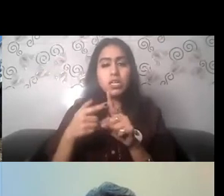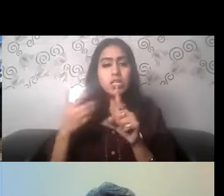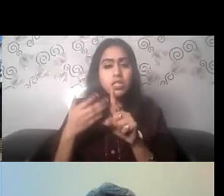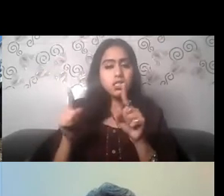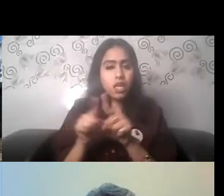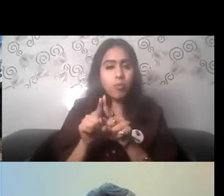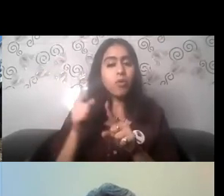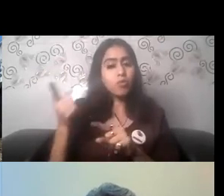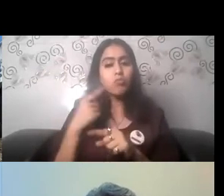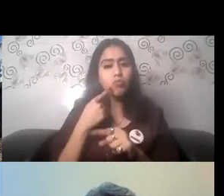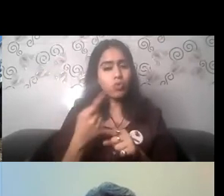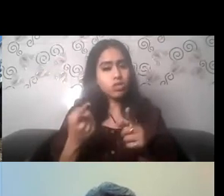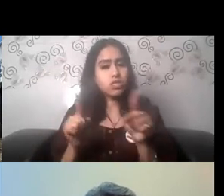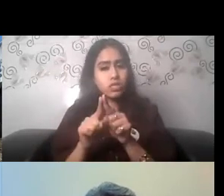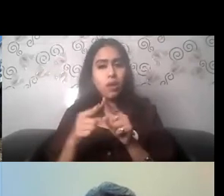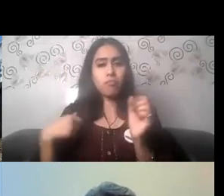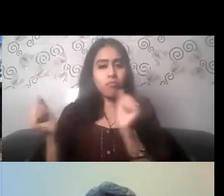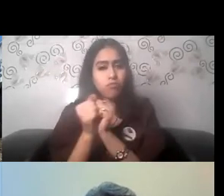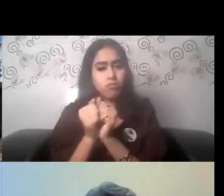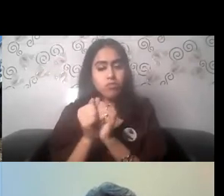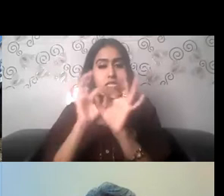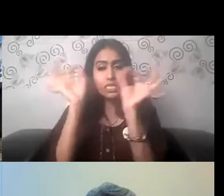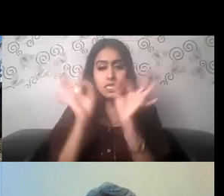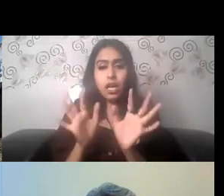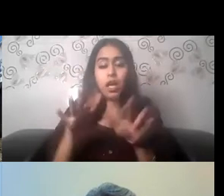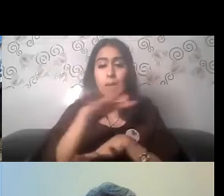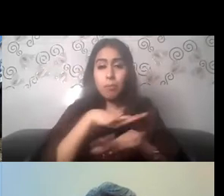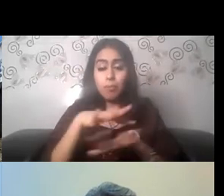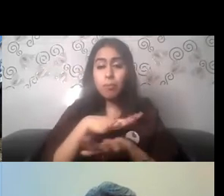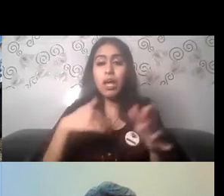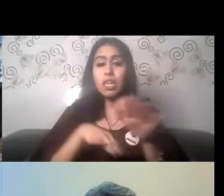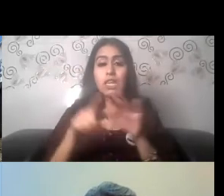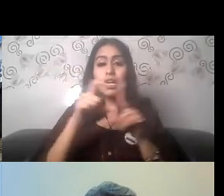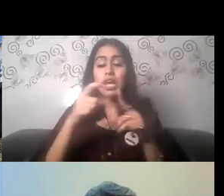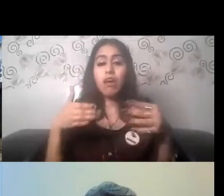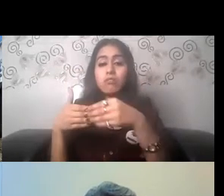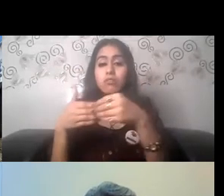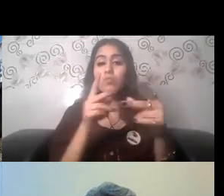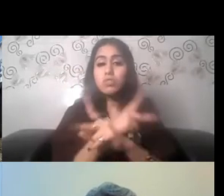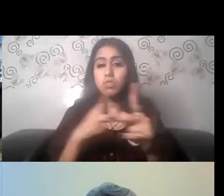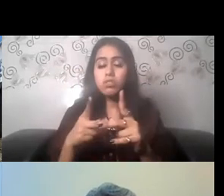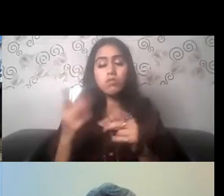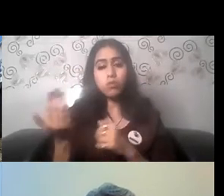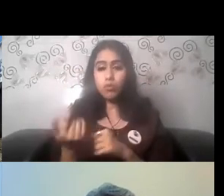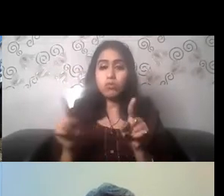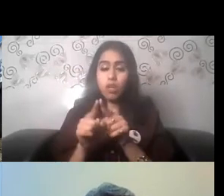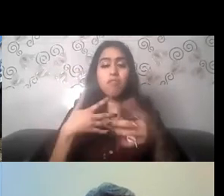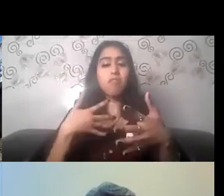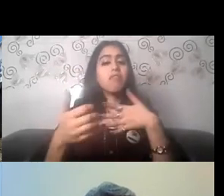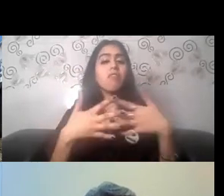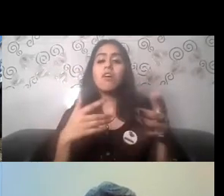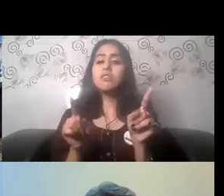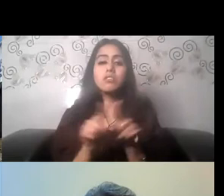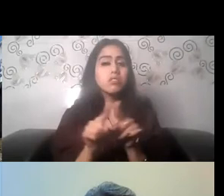strategically to engage with us, so that this strategy reflects the priorities of the government, but also reflects the